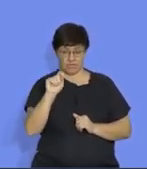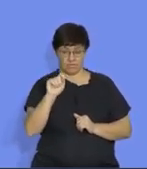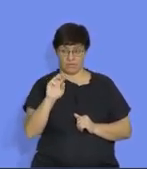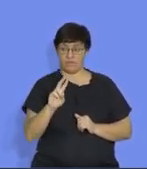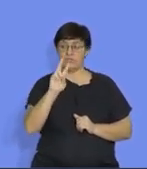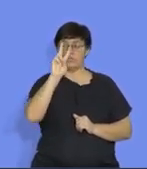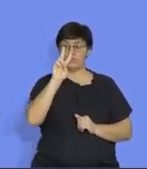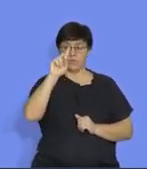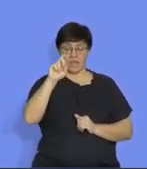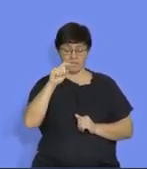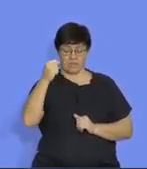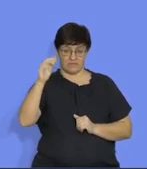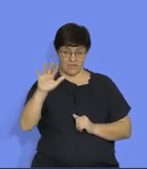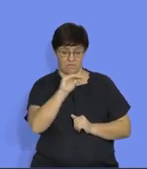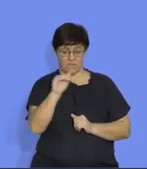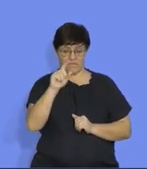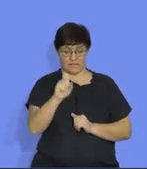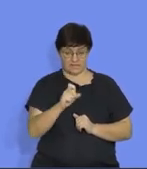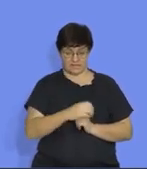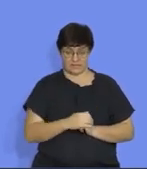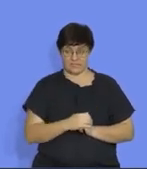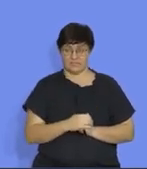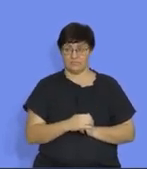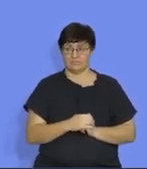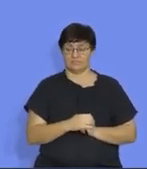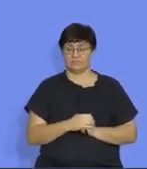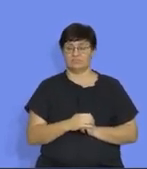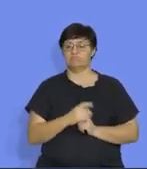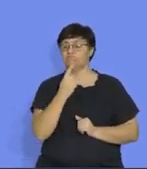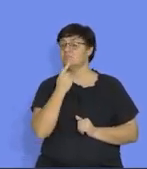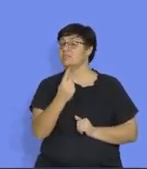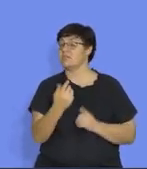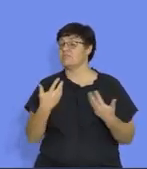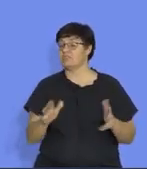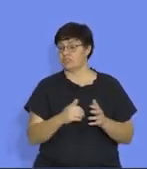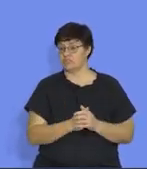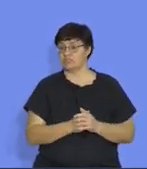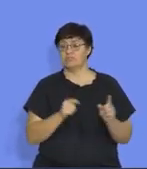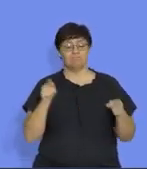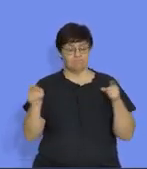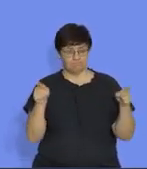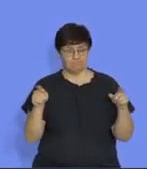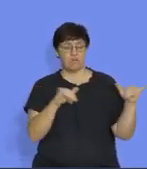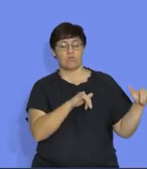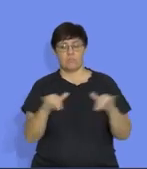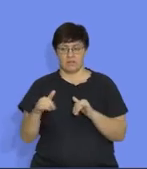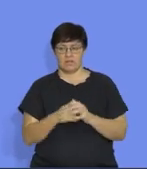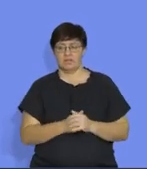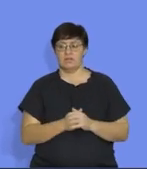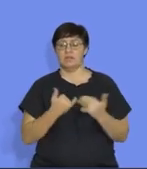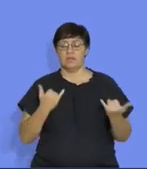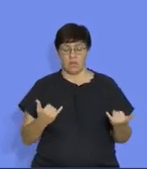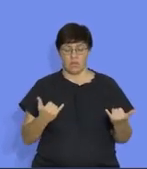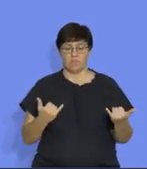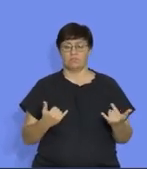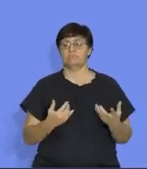2x minus 5 over x. As I mentioned, the ratios are common, so I can equate